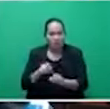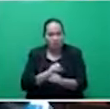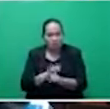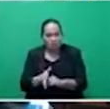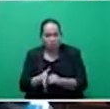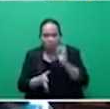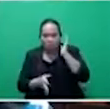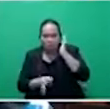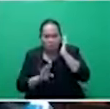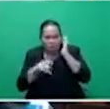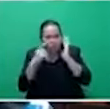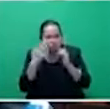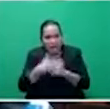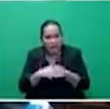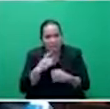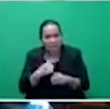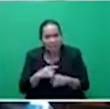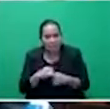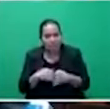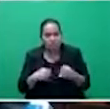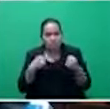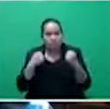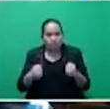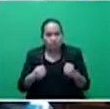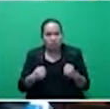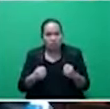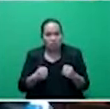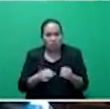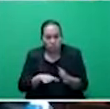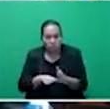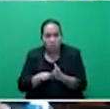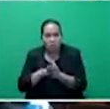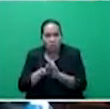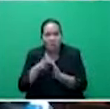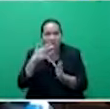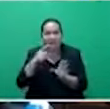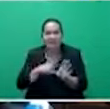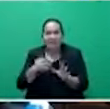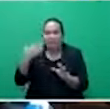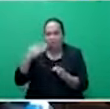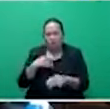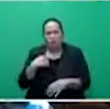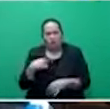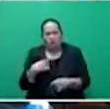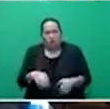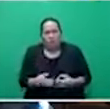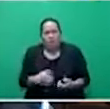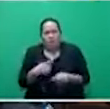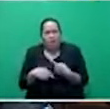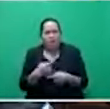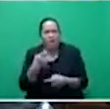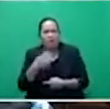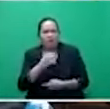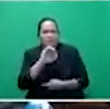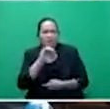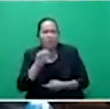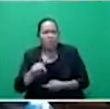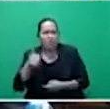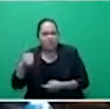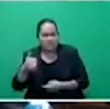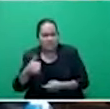conveniently ignores the sustained and strong growth in 9 years prior to that. He goes on about the 0.6%. The world actually went